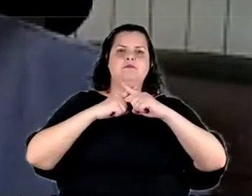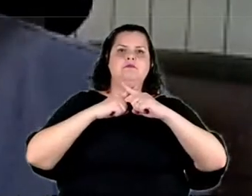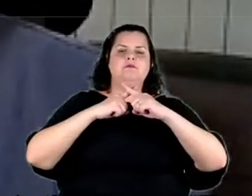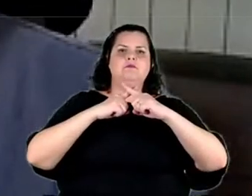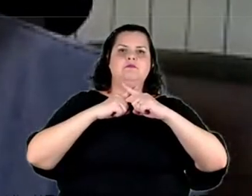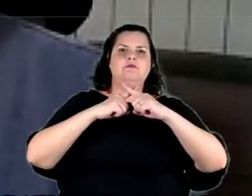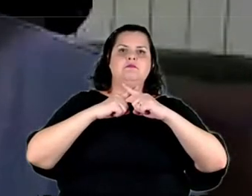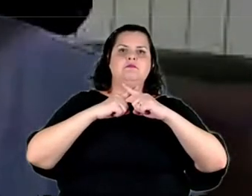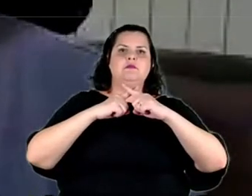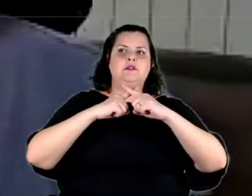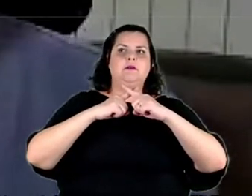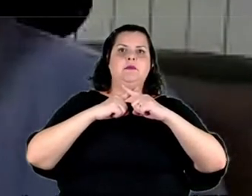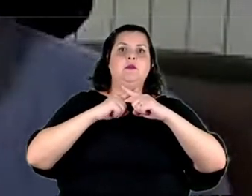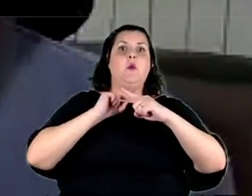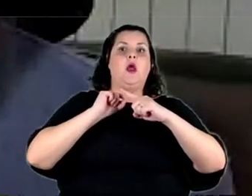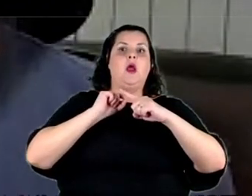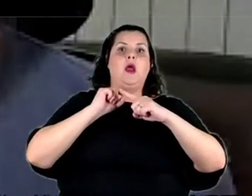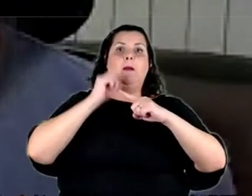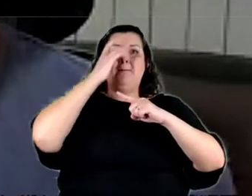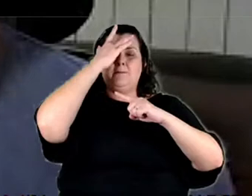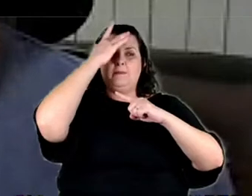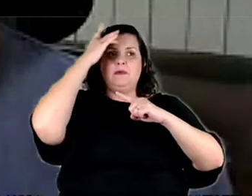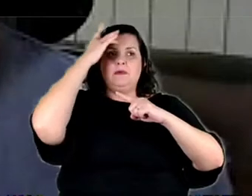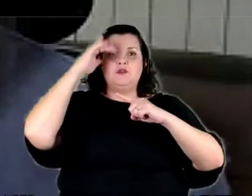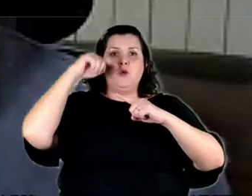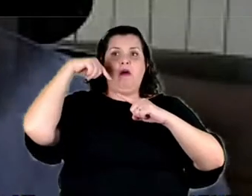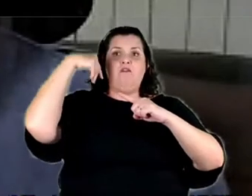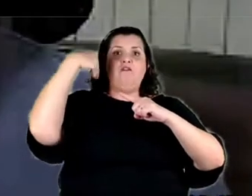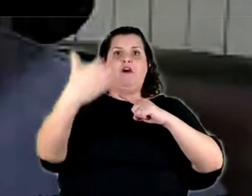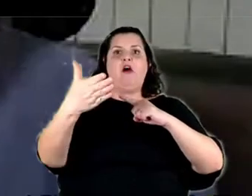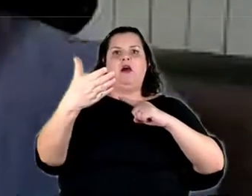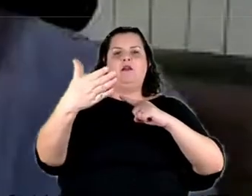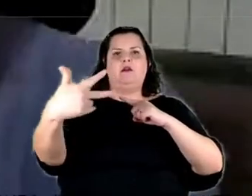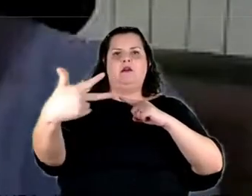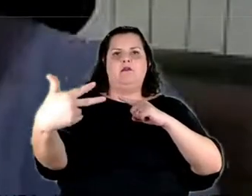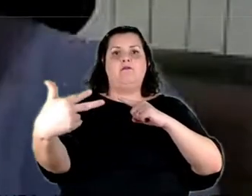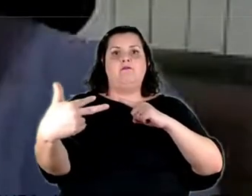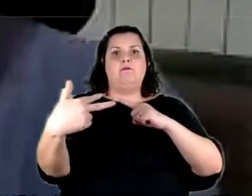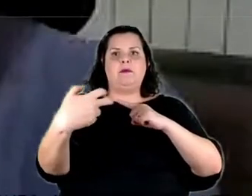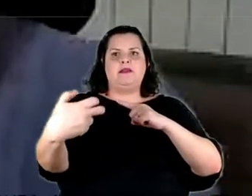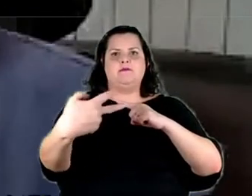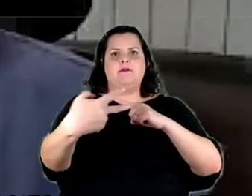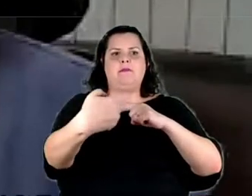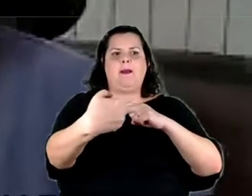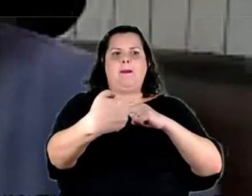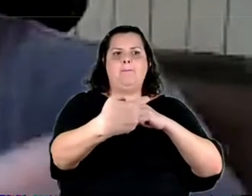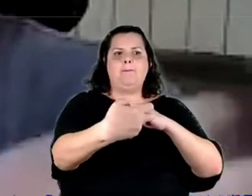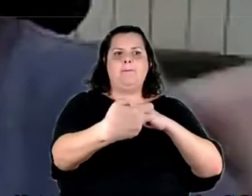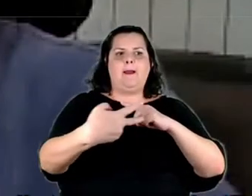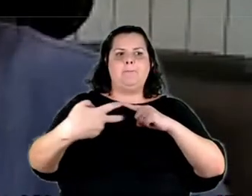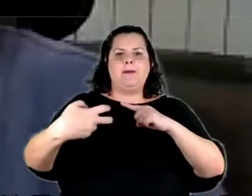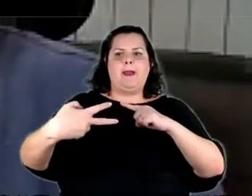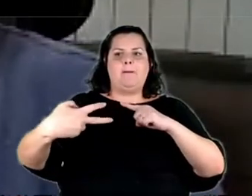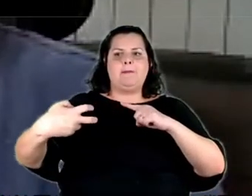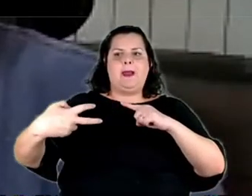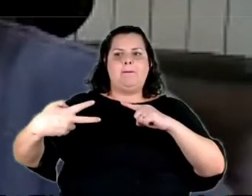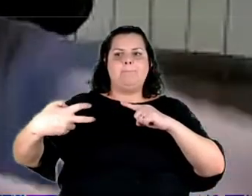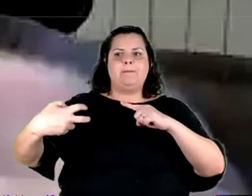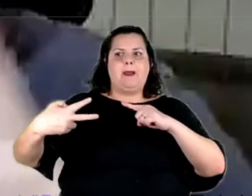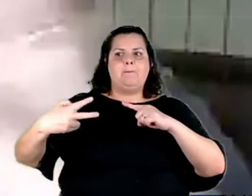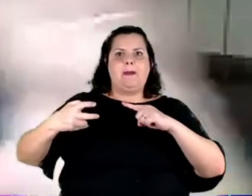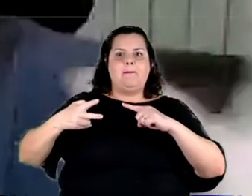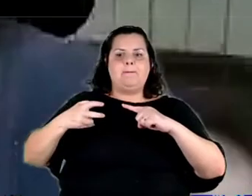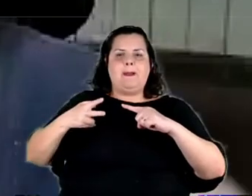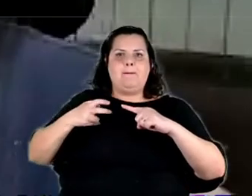versus the Palestinians, we are Goliath and they're David. But if you widen the conflict, if